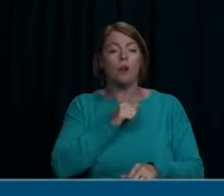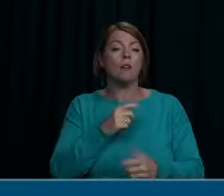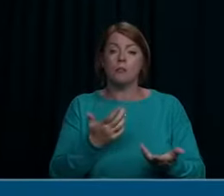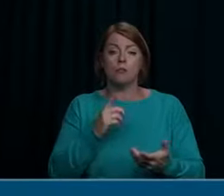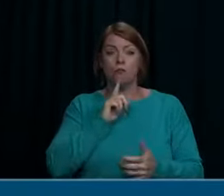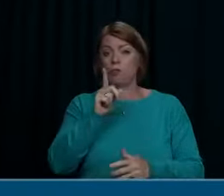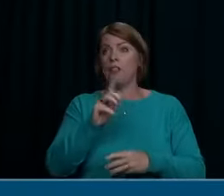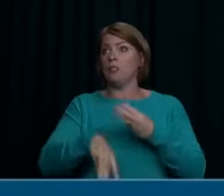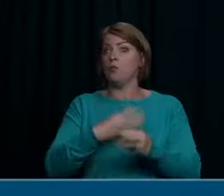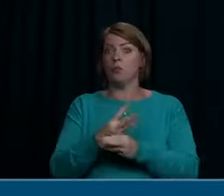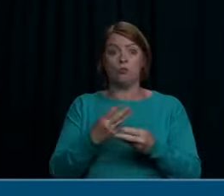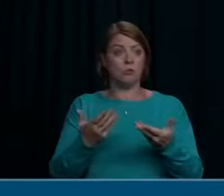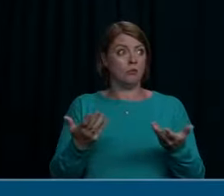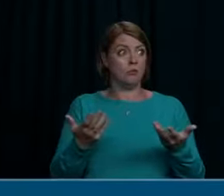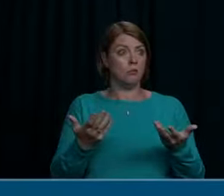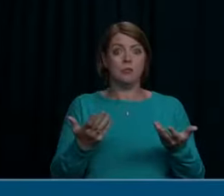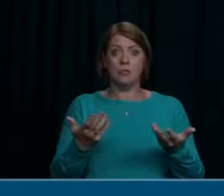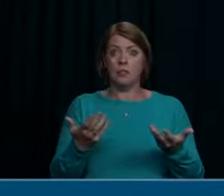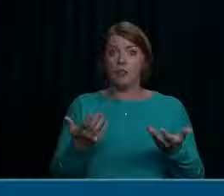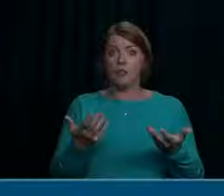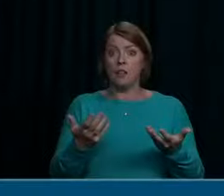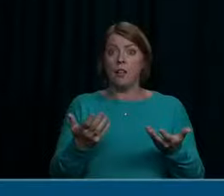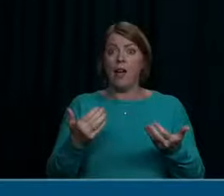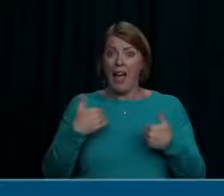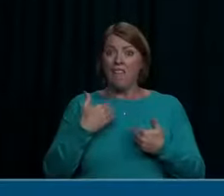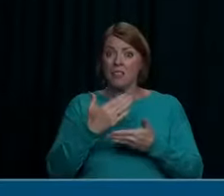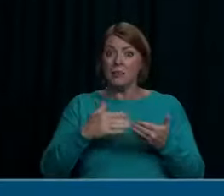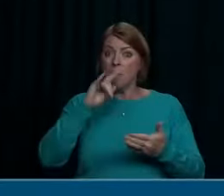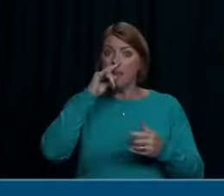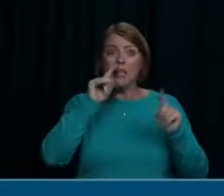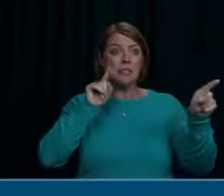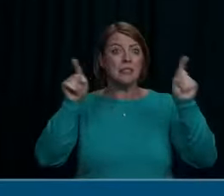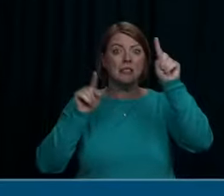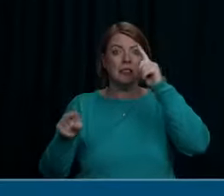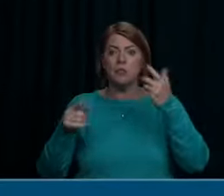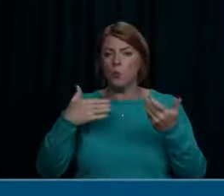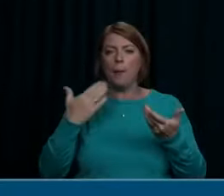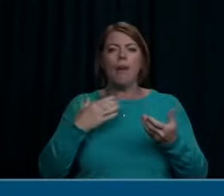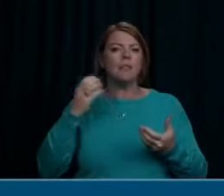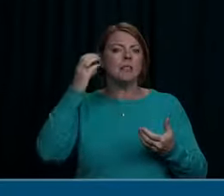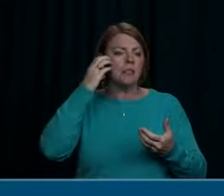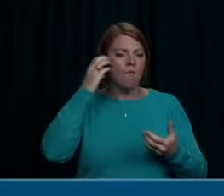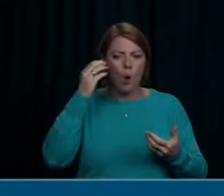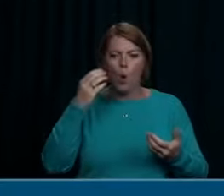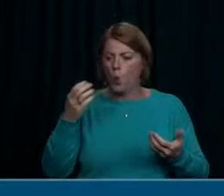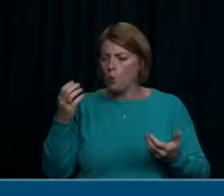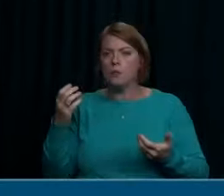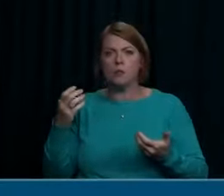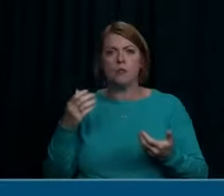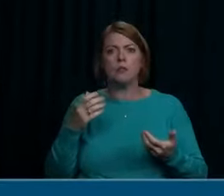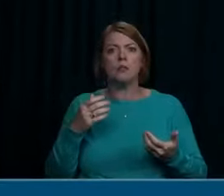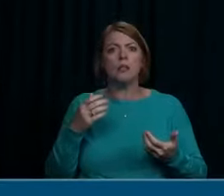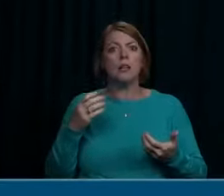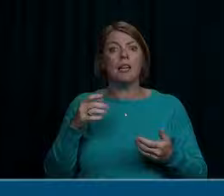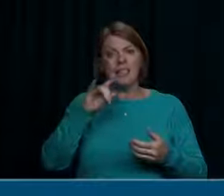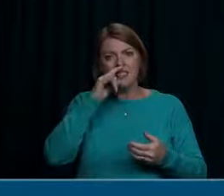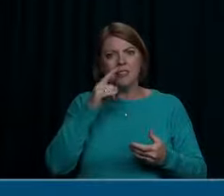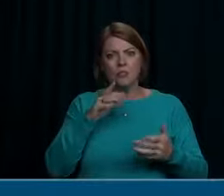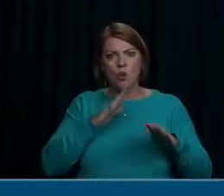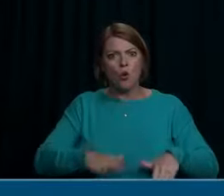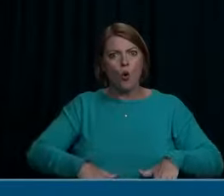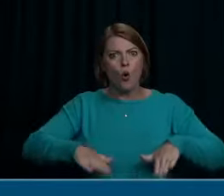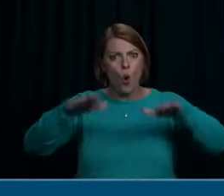up being we had kids who take these cell phones, and I'm looking for my cell phone here, but we have kids that are actually growing up with these cell phones